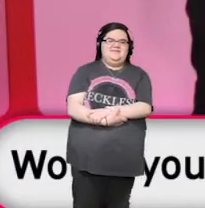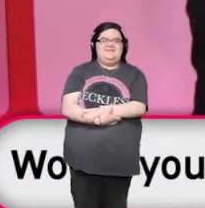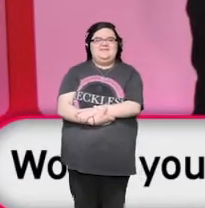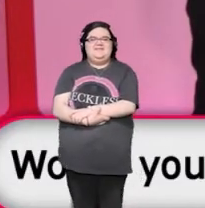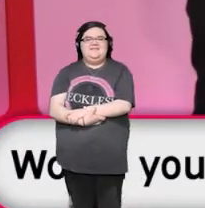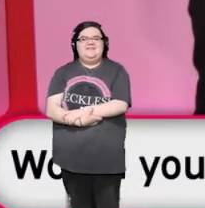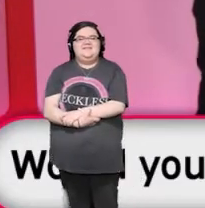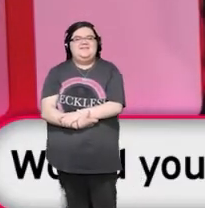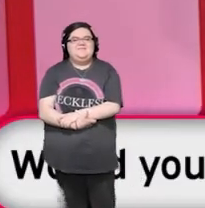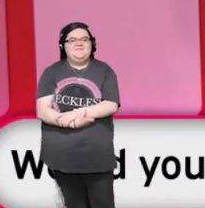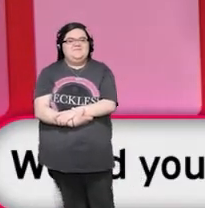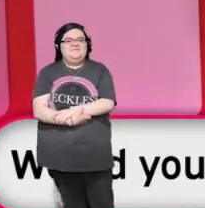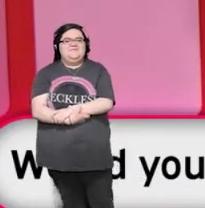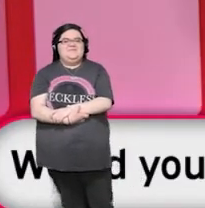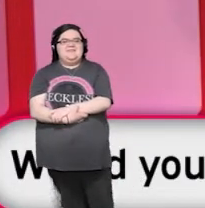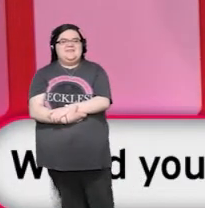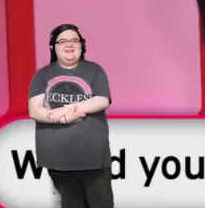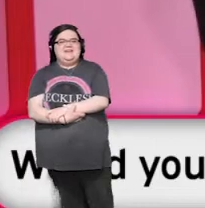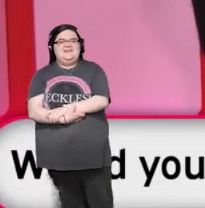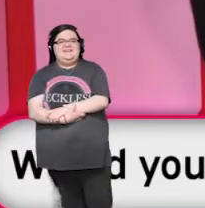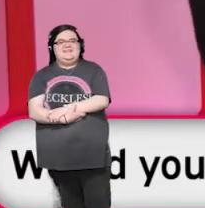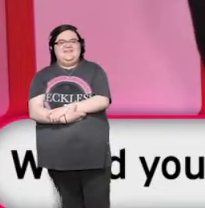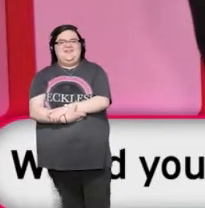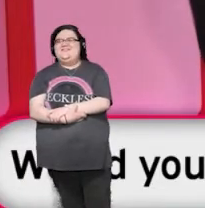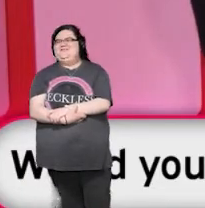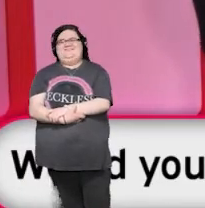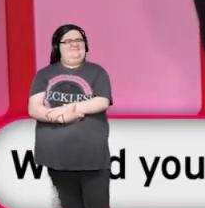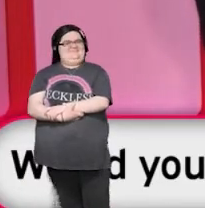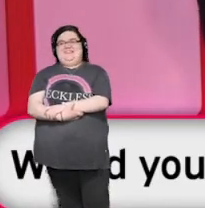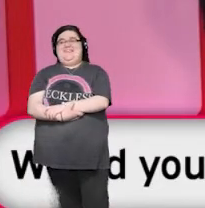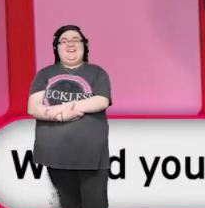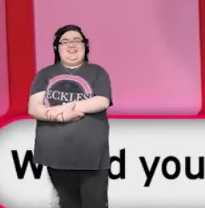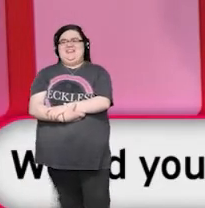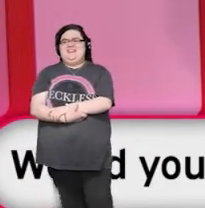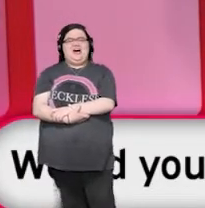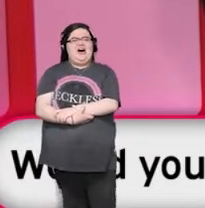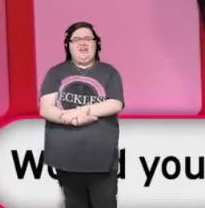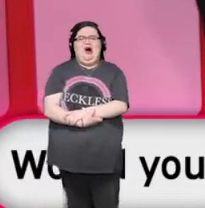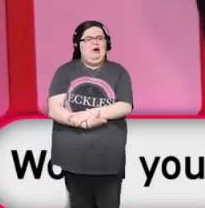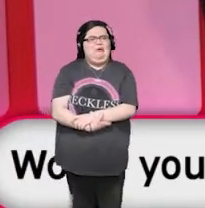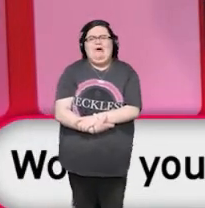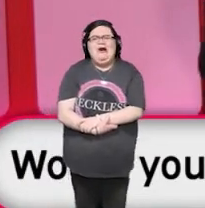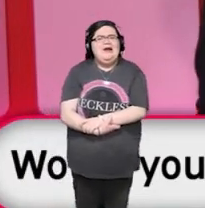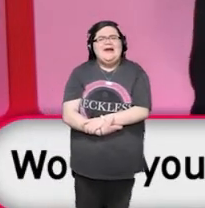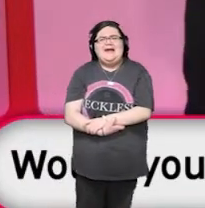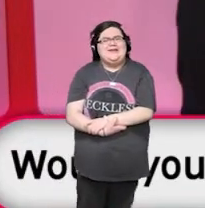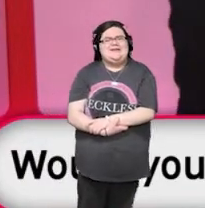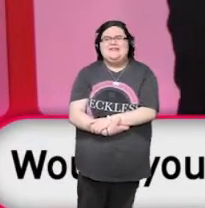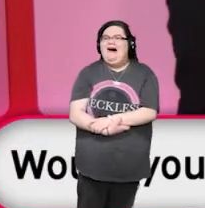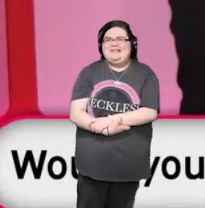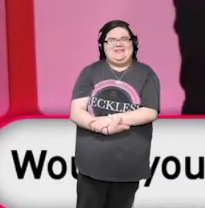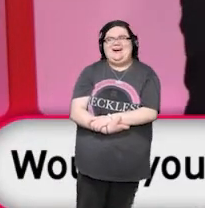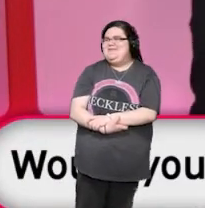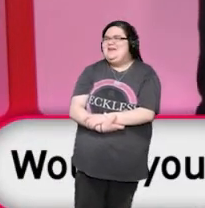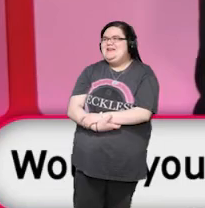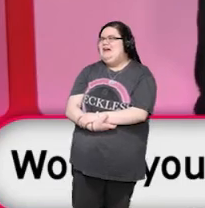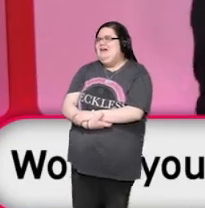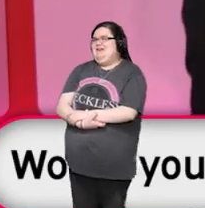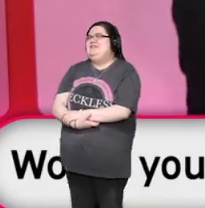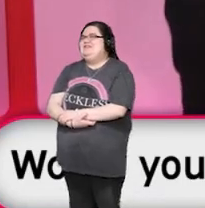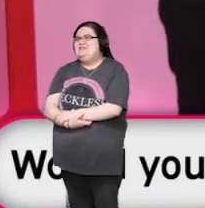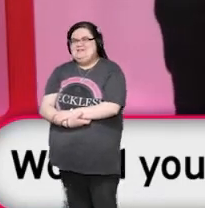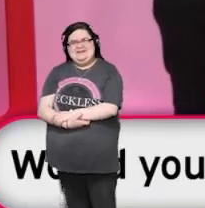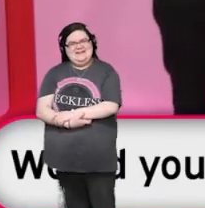that's mad. It's, hey, just, it's just the quick aqua splash. Oh, that is not, no. It is not Simon,